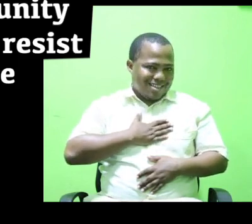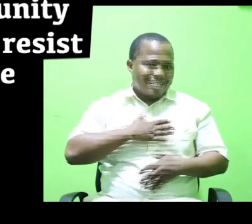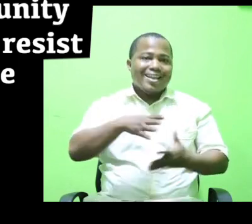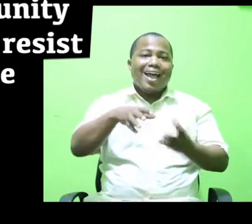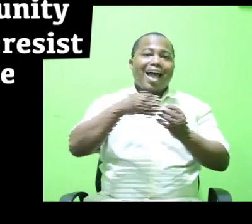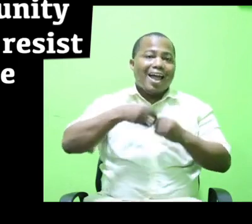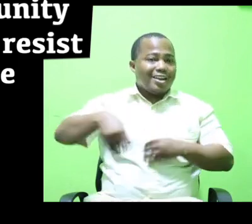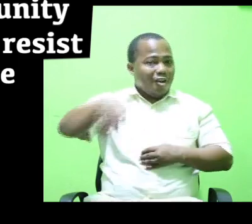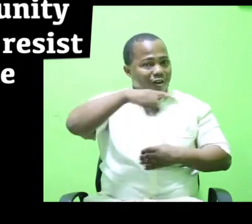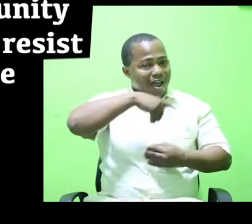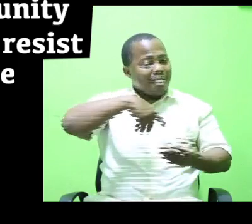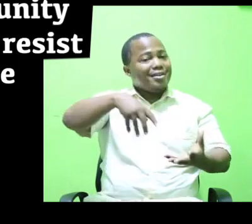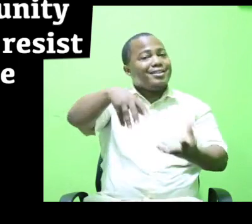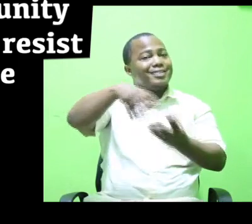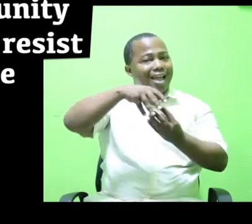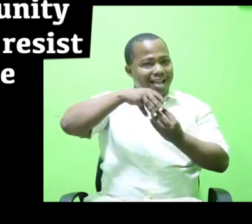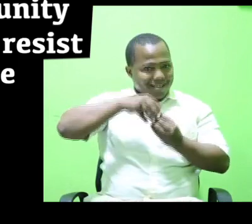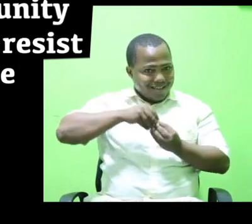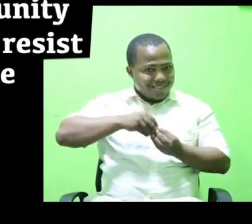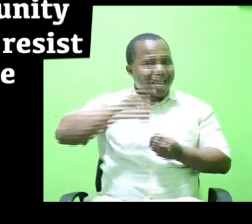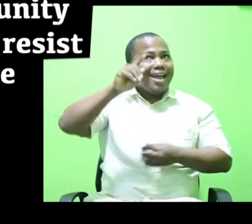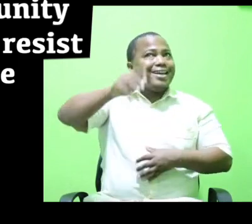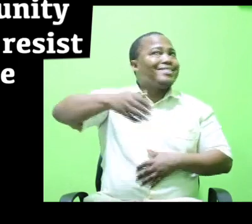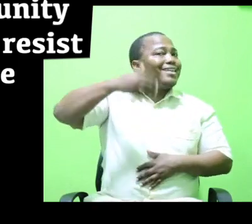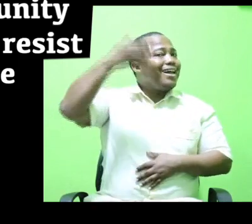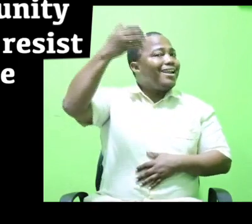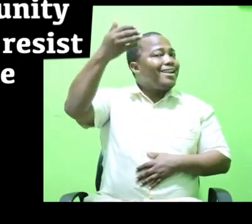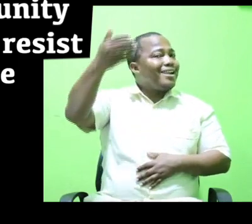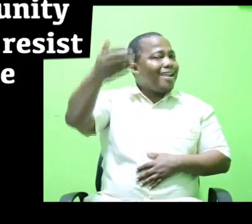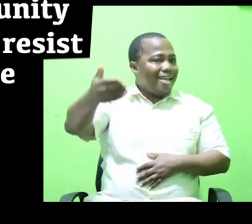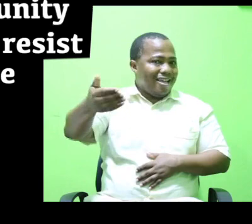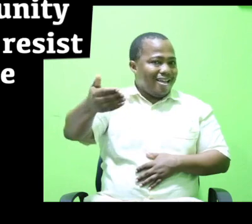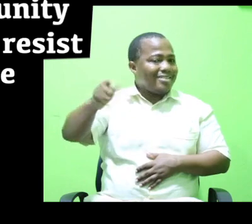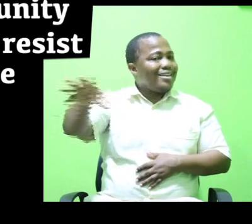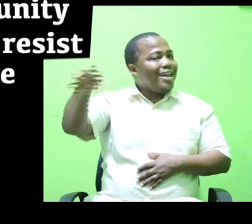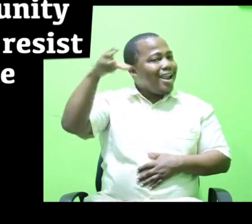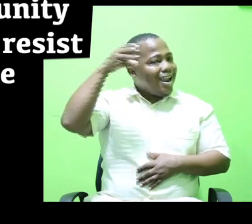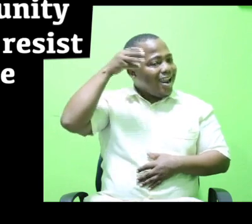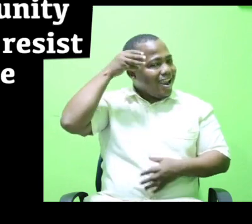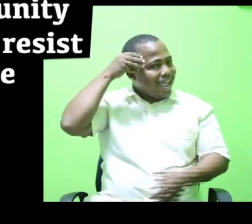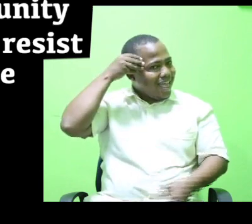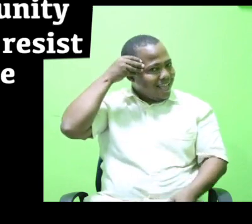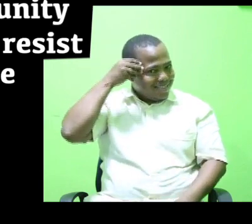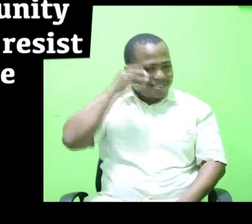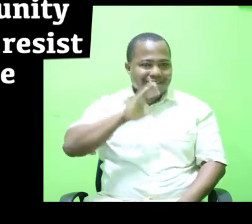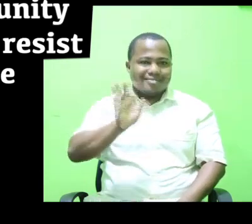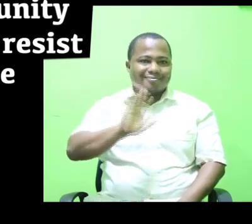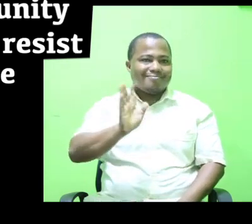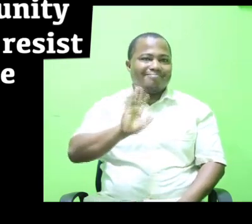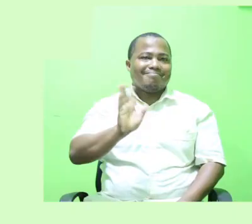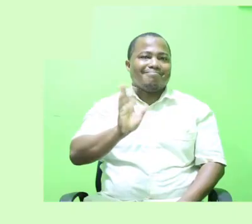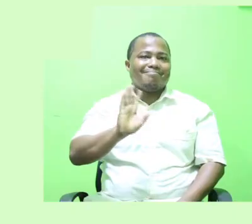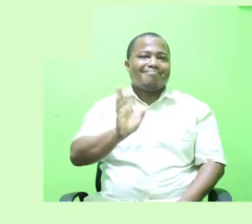And we will be together in the next lesson.